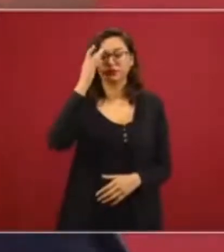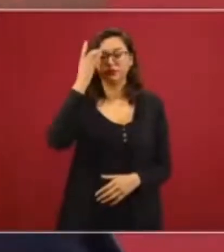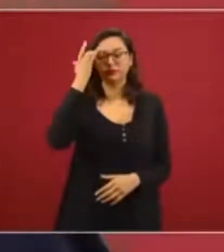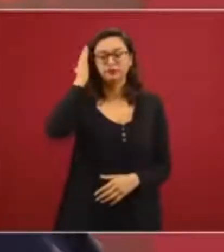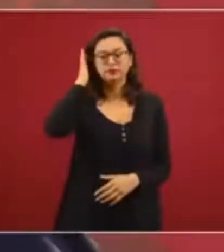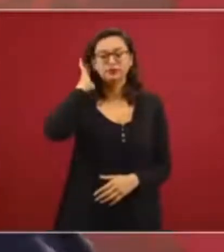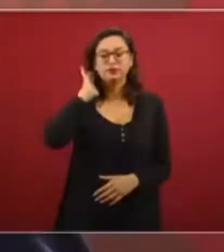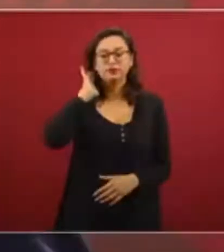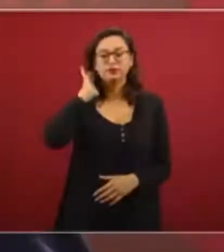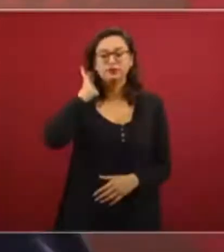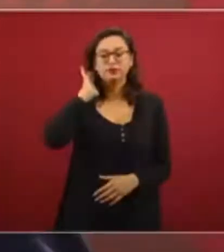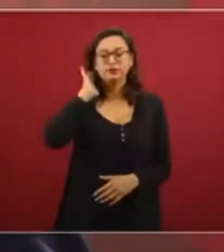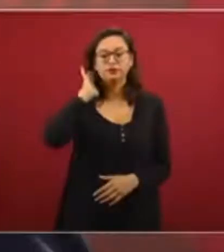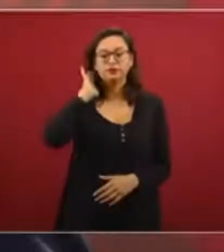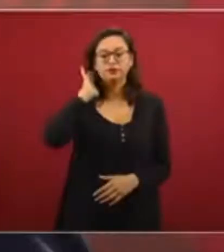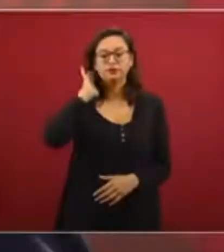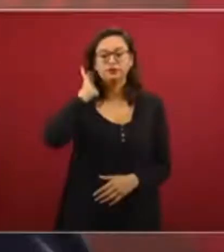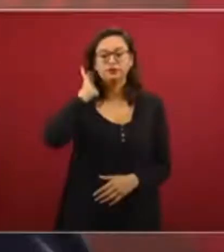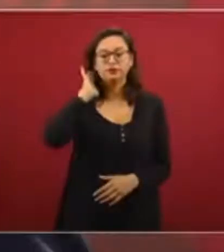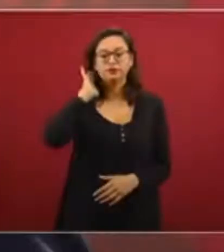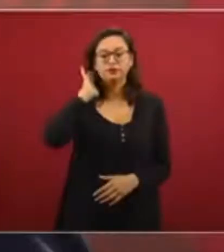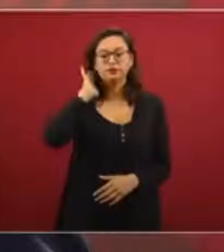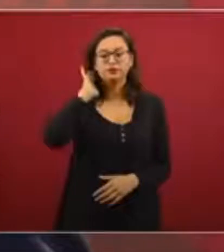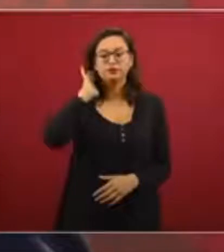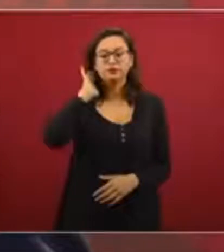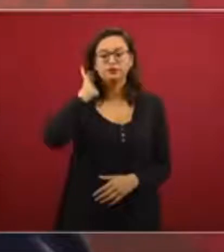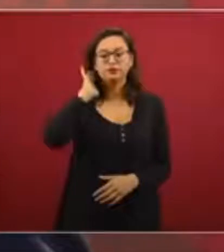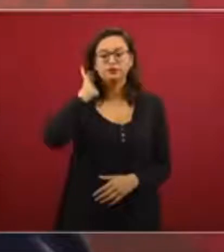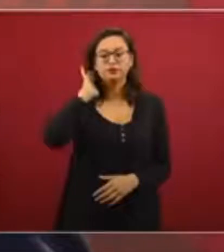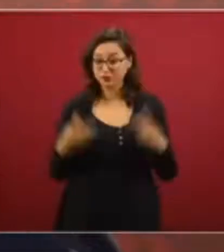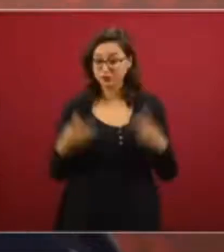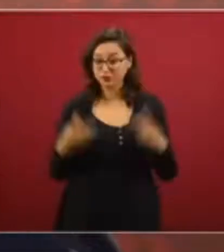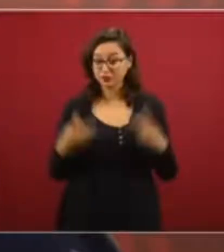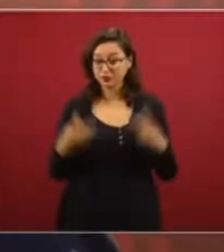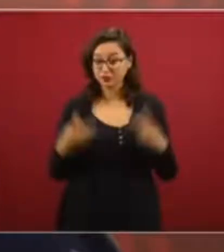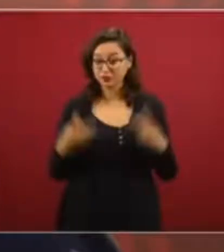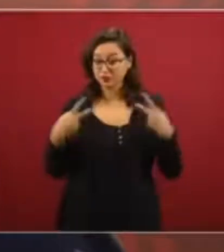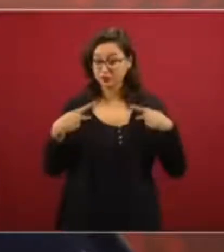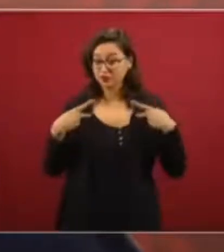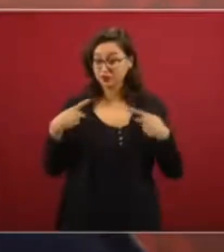pueden los ciudadanos, But if the citizens are unable,